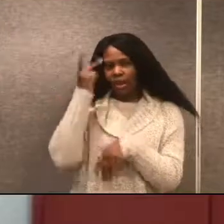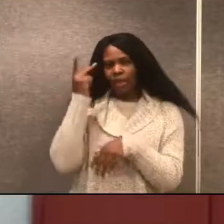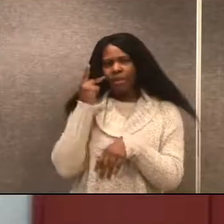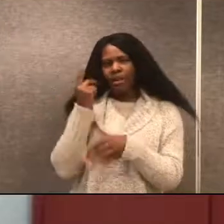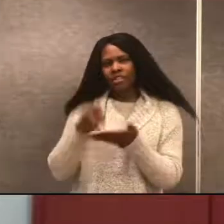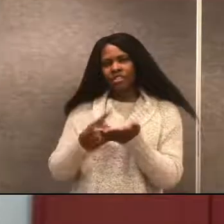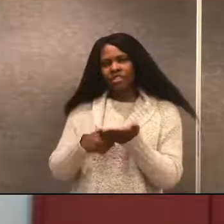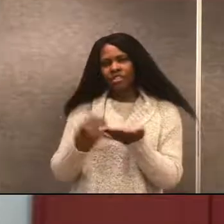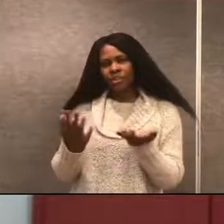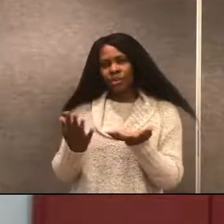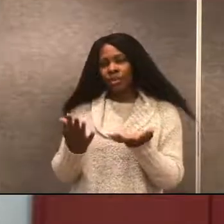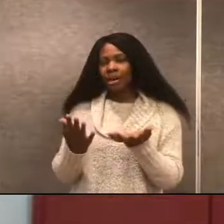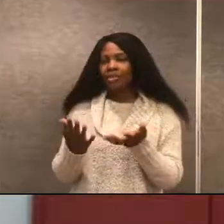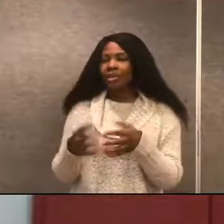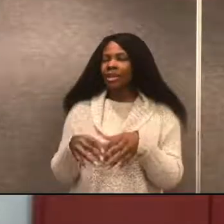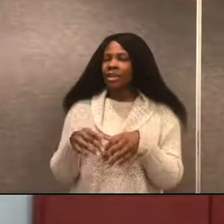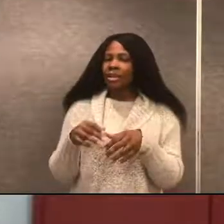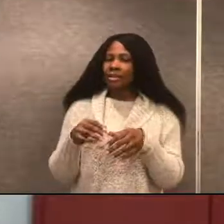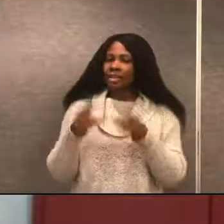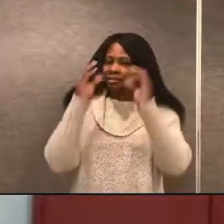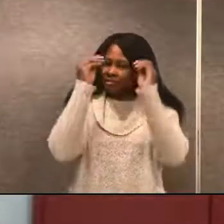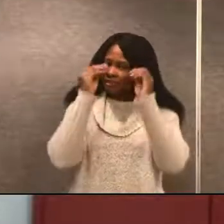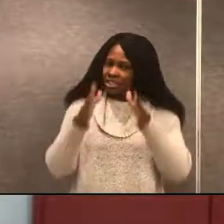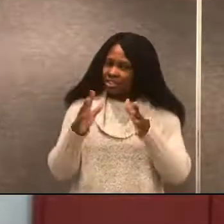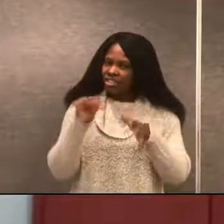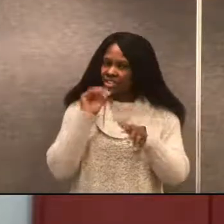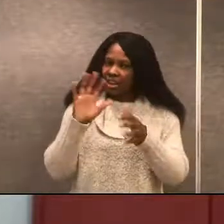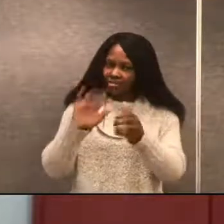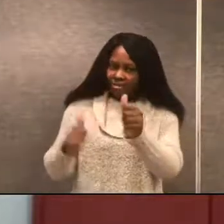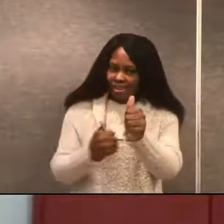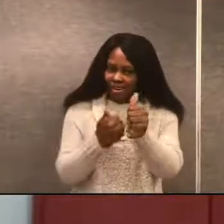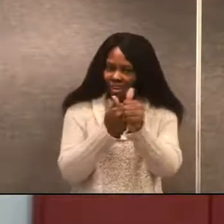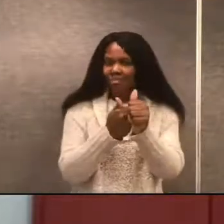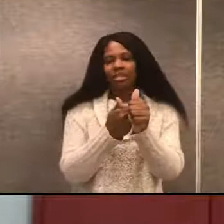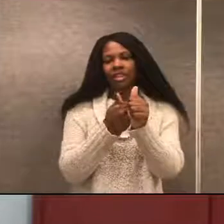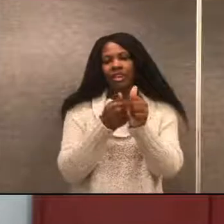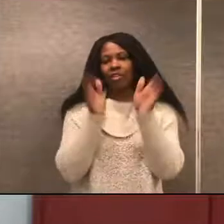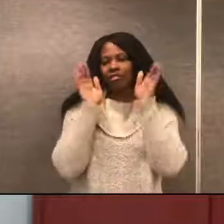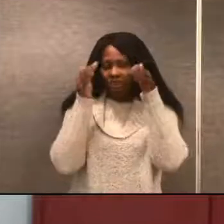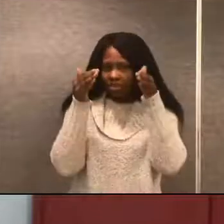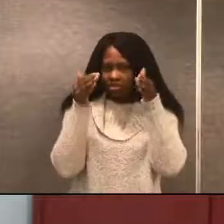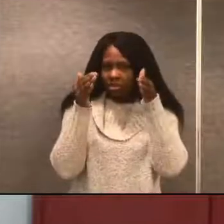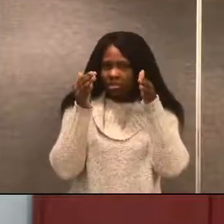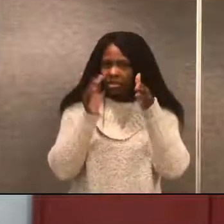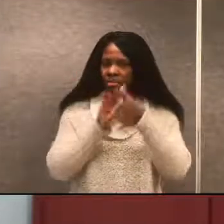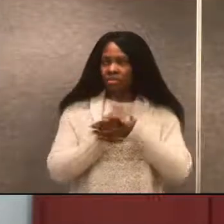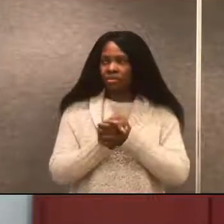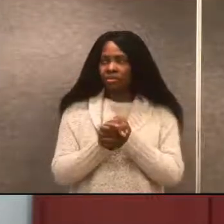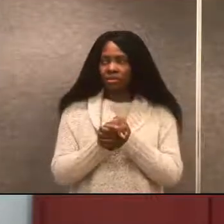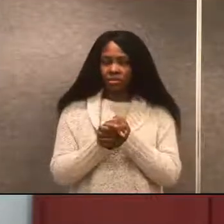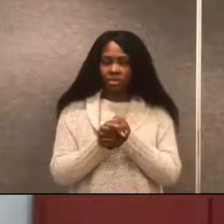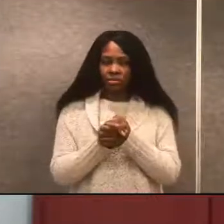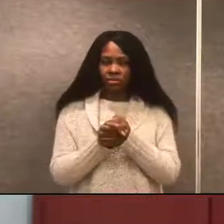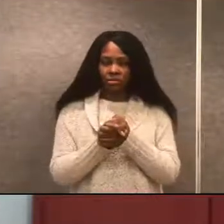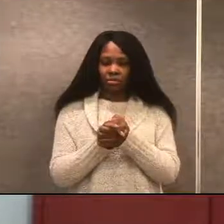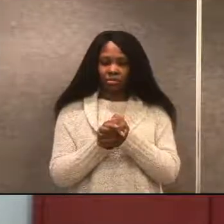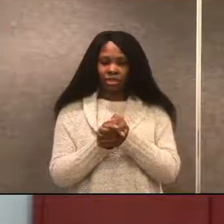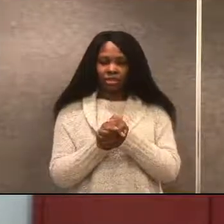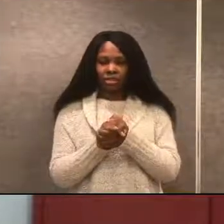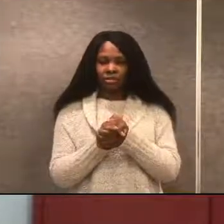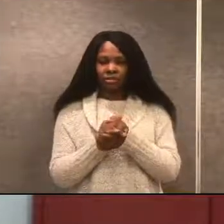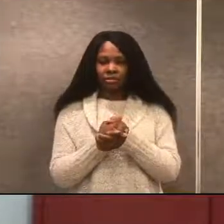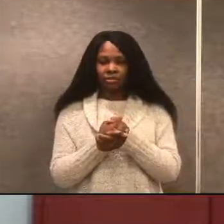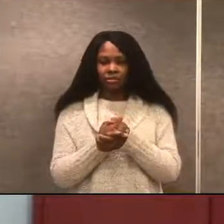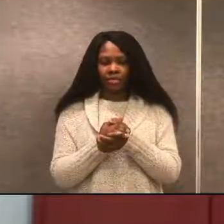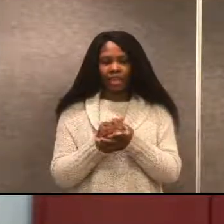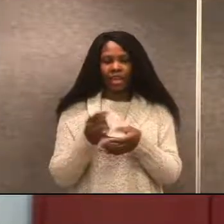teachers aren't updating Focus. And I think that that's important that while we're here having this conversation, that we have teachers on as well